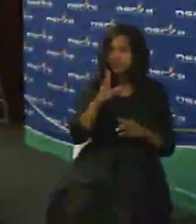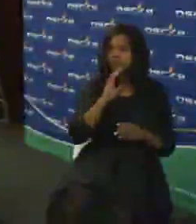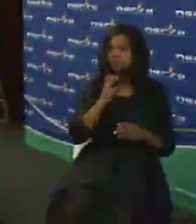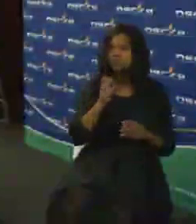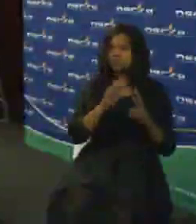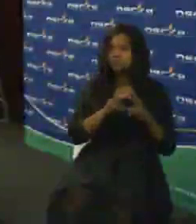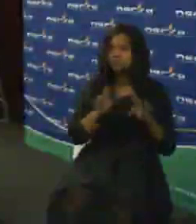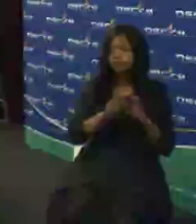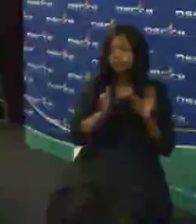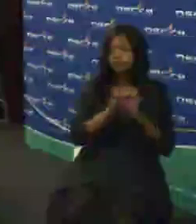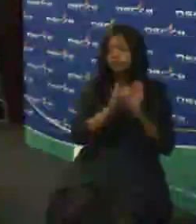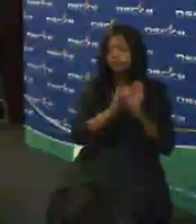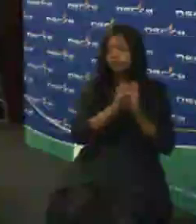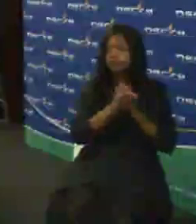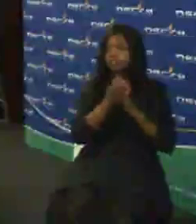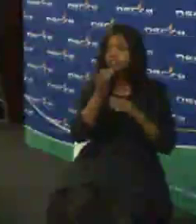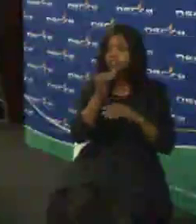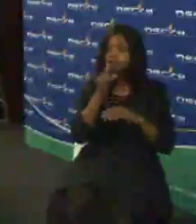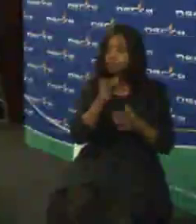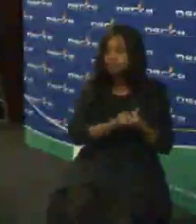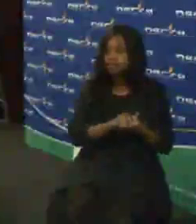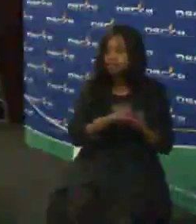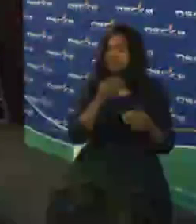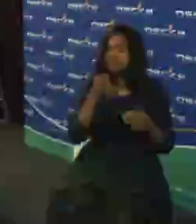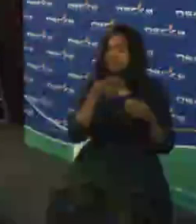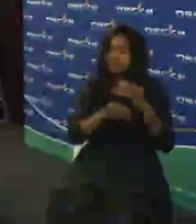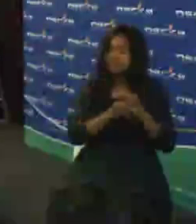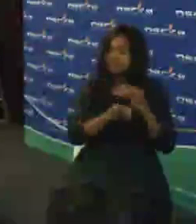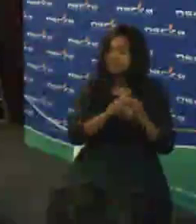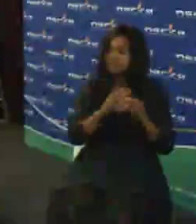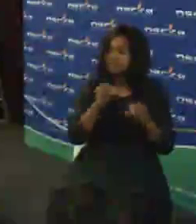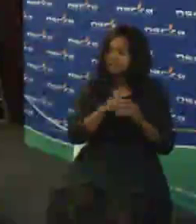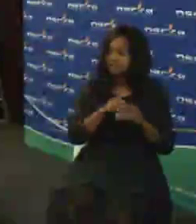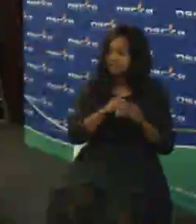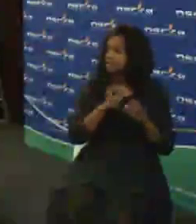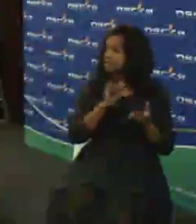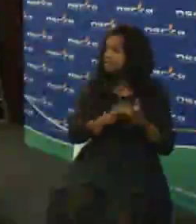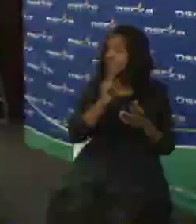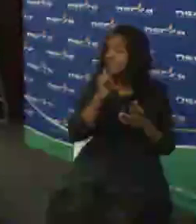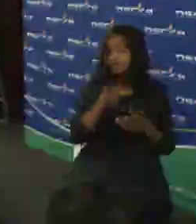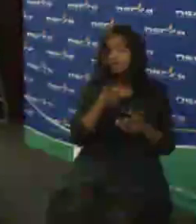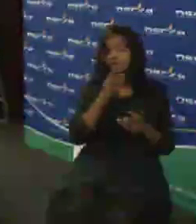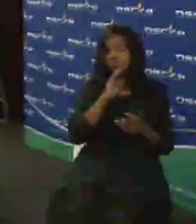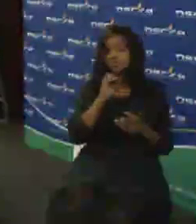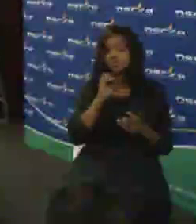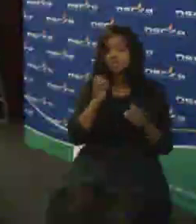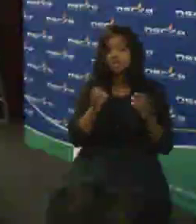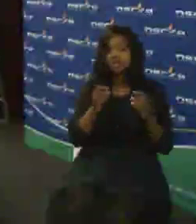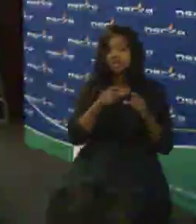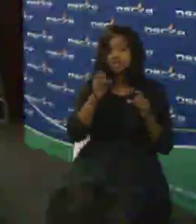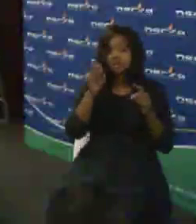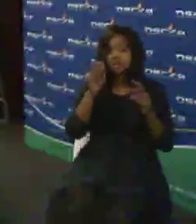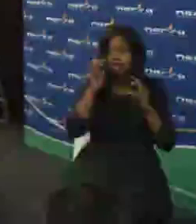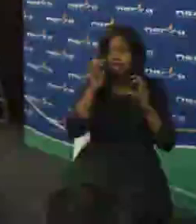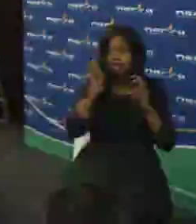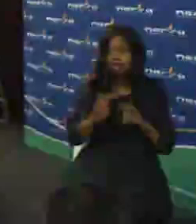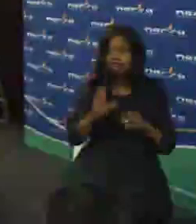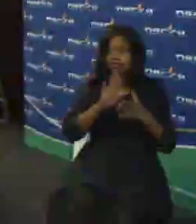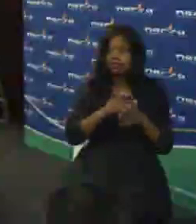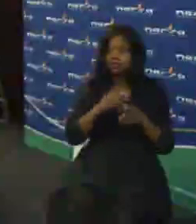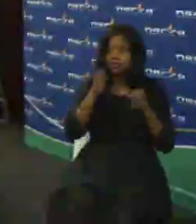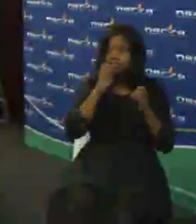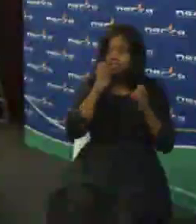much appreciative of that additional input. That also should come from ESCOM, as ESCOM hasn't responded to all